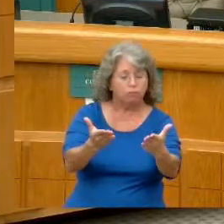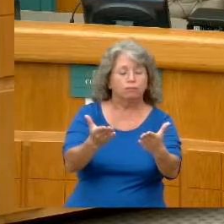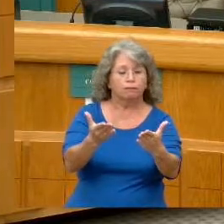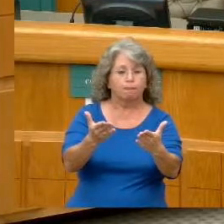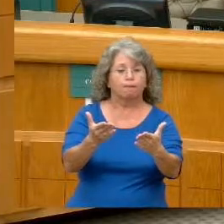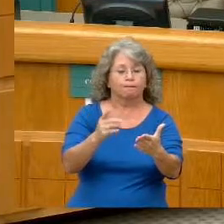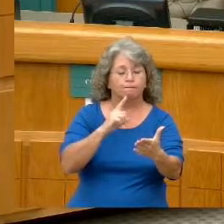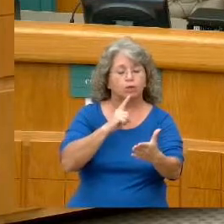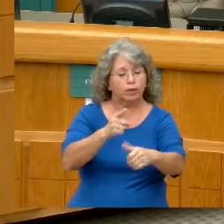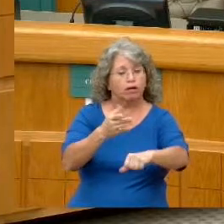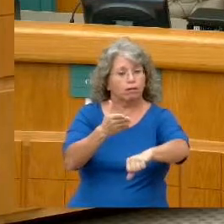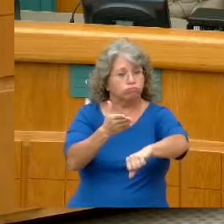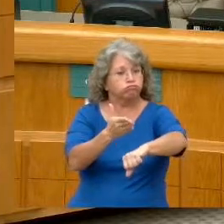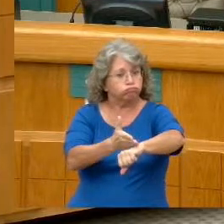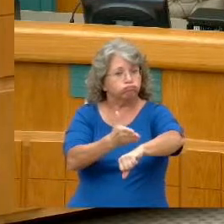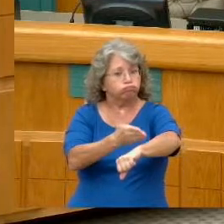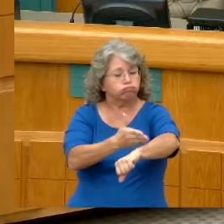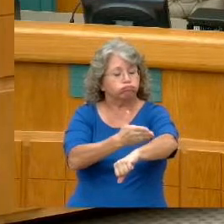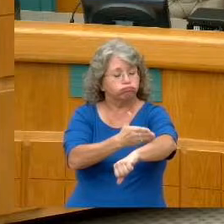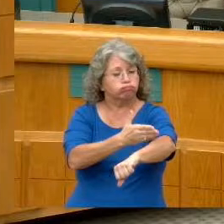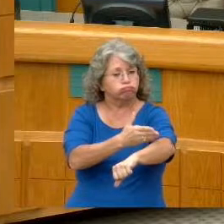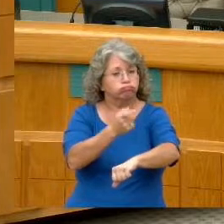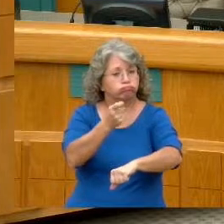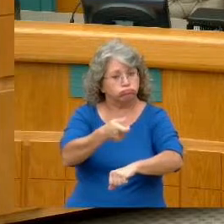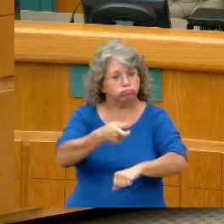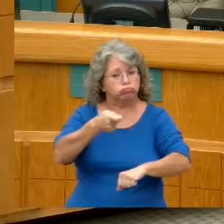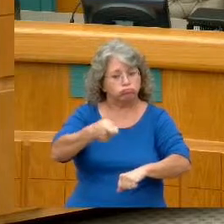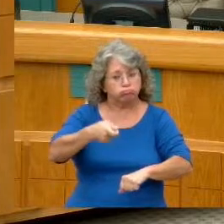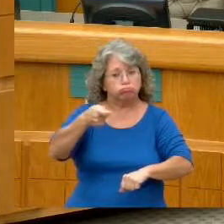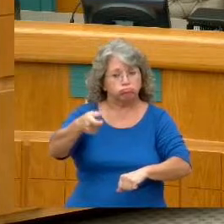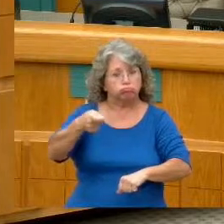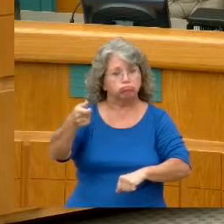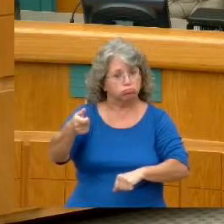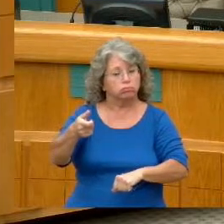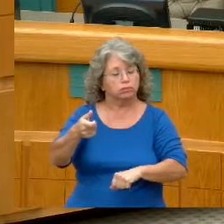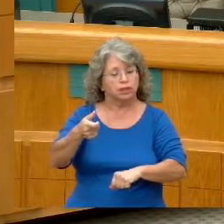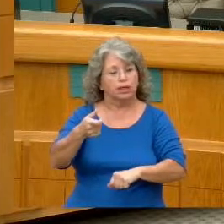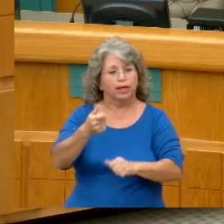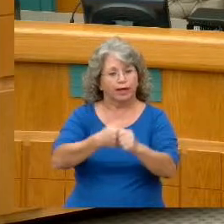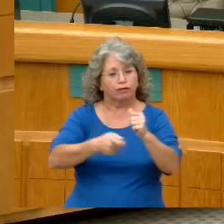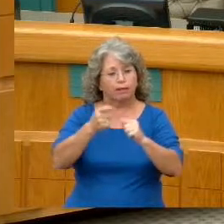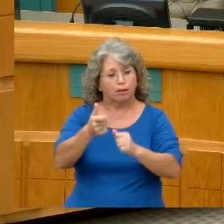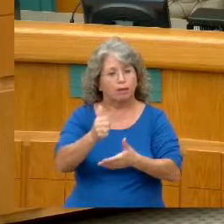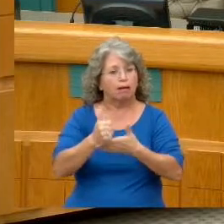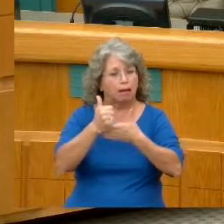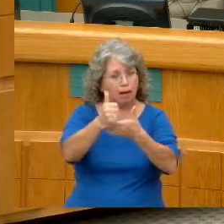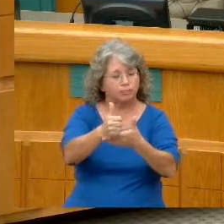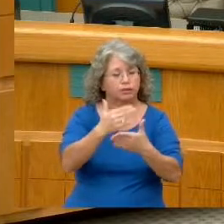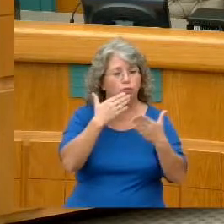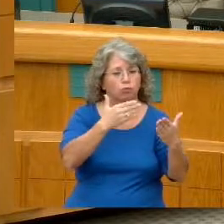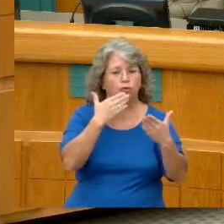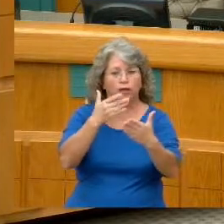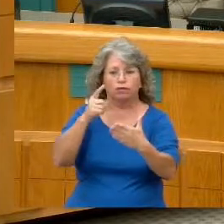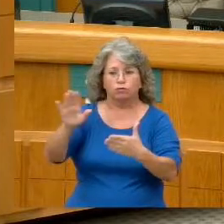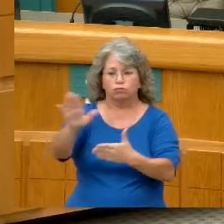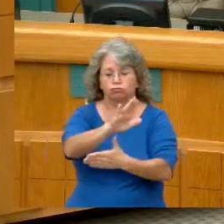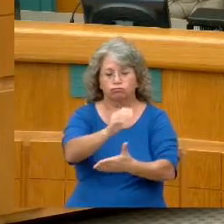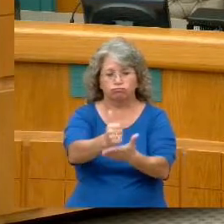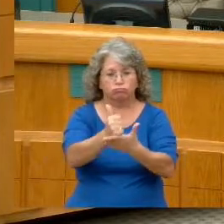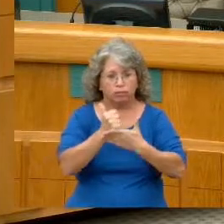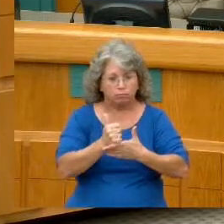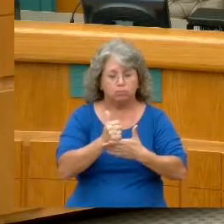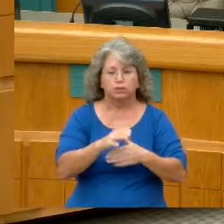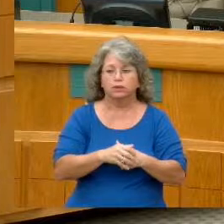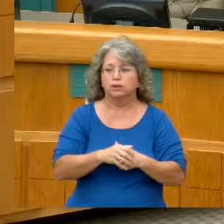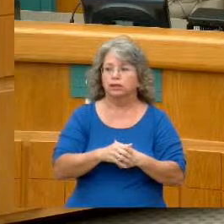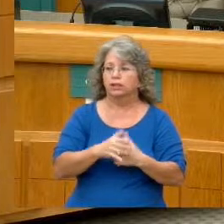And we're making progress a little bit at a time, but you know, every little bit helps. So we thank you for